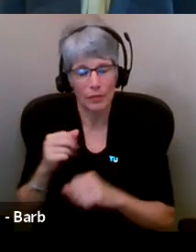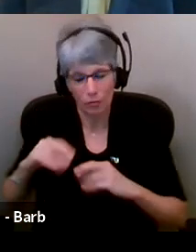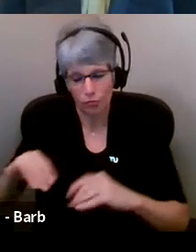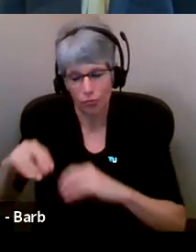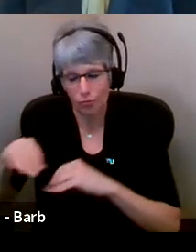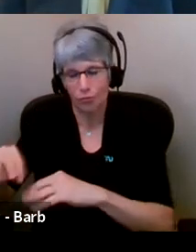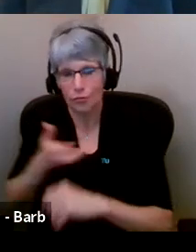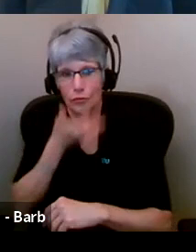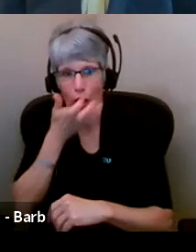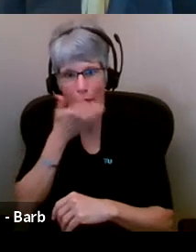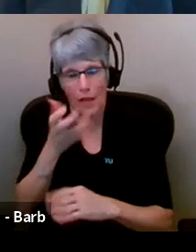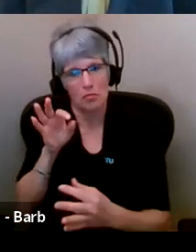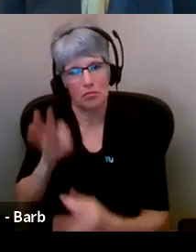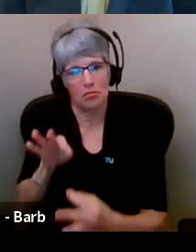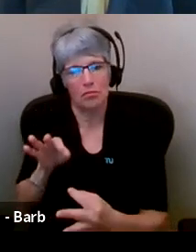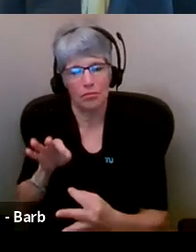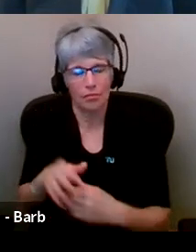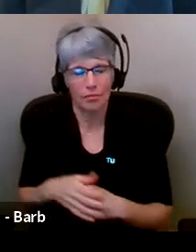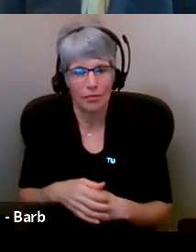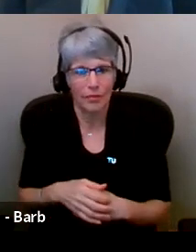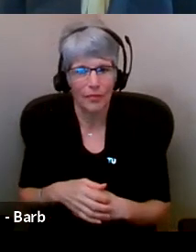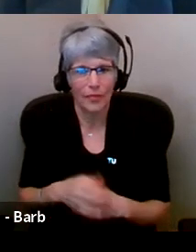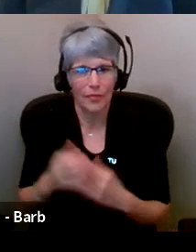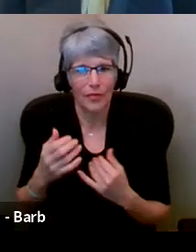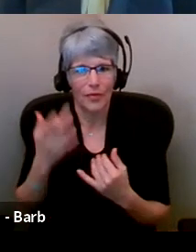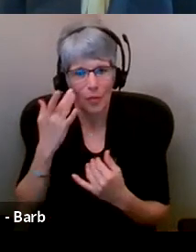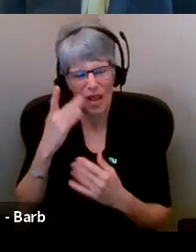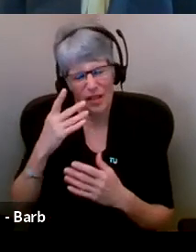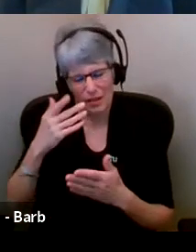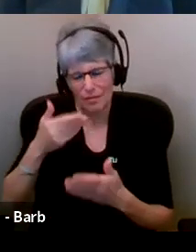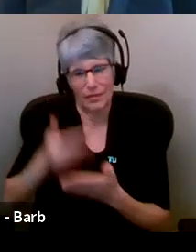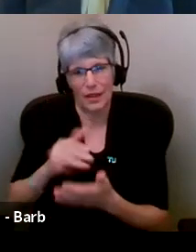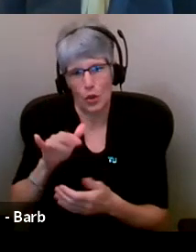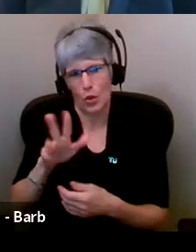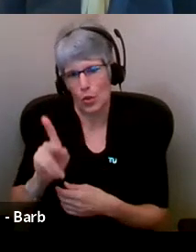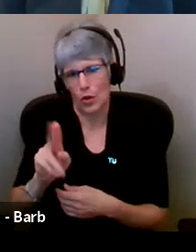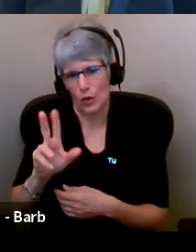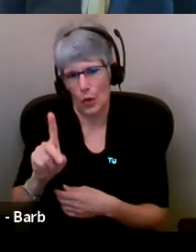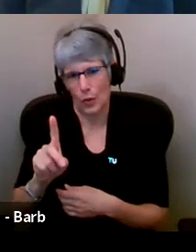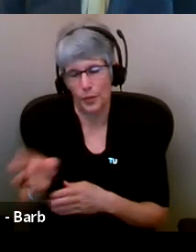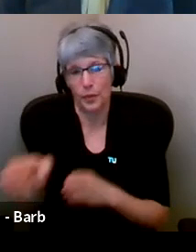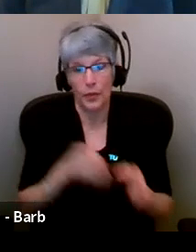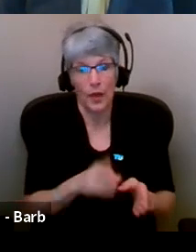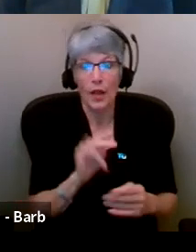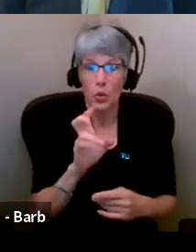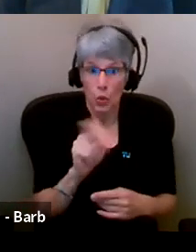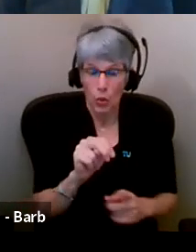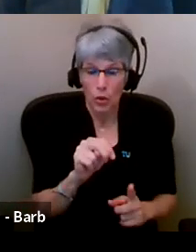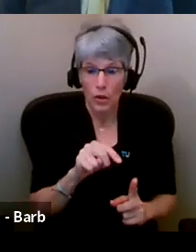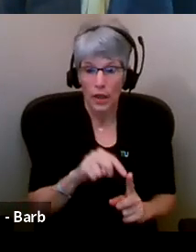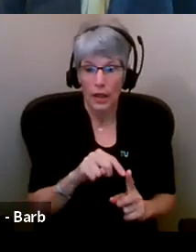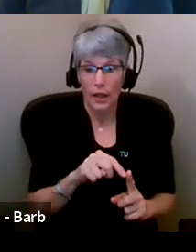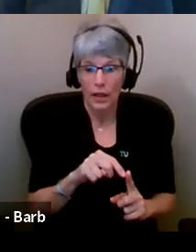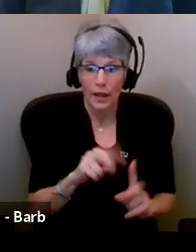should as it is facing York Road. As far as the union is concerned, the phase one of